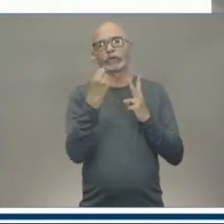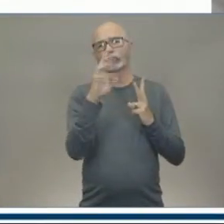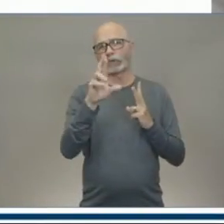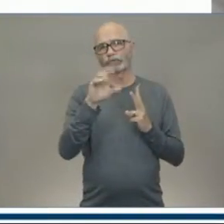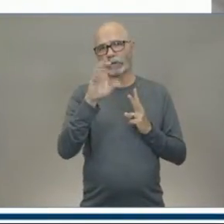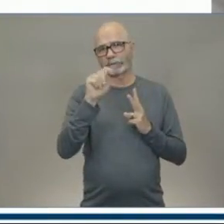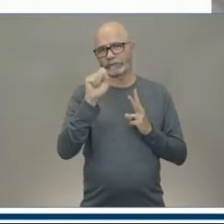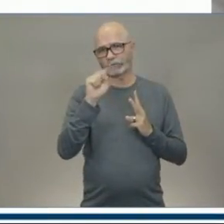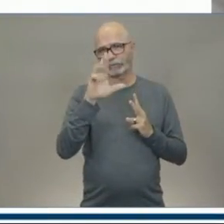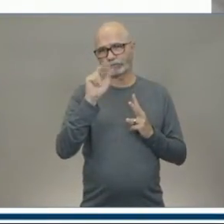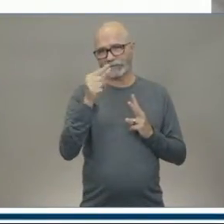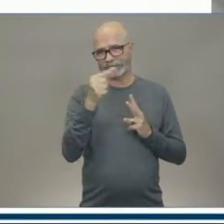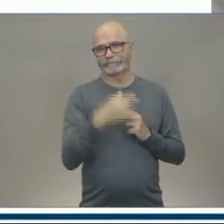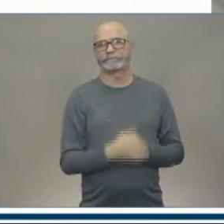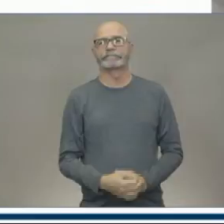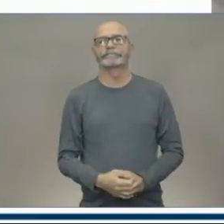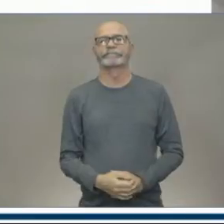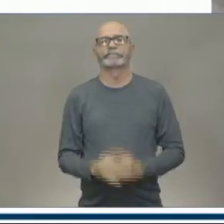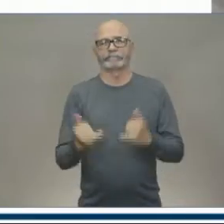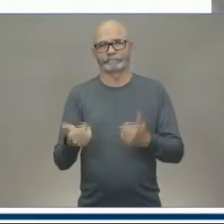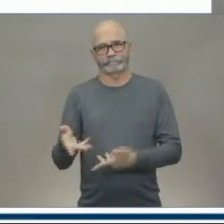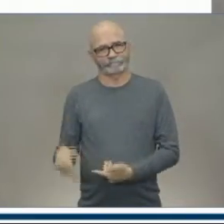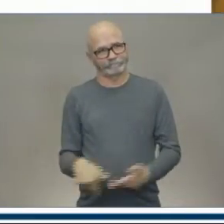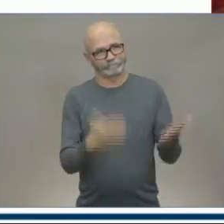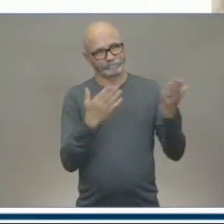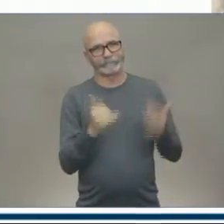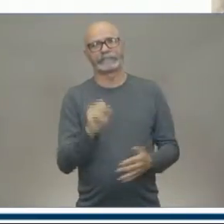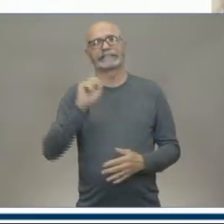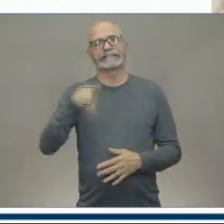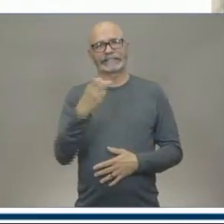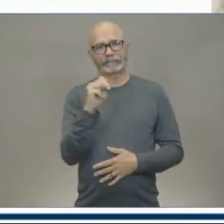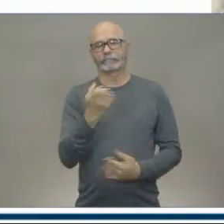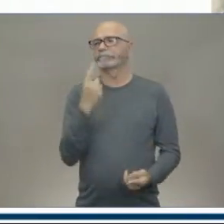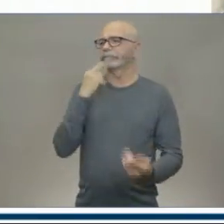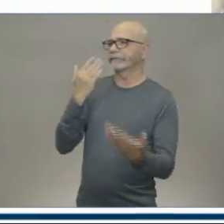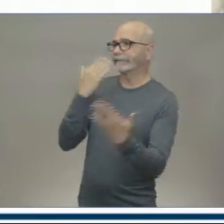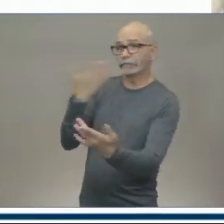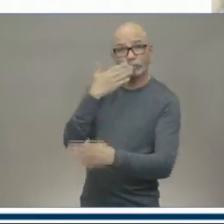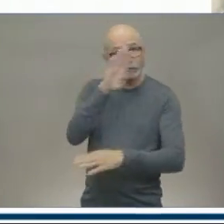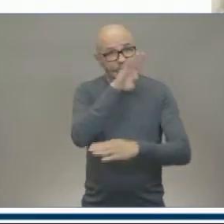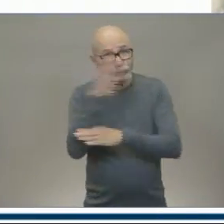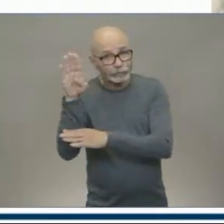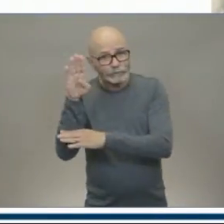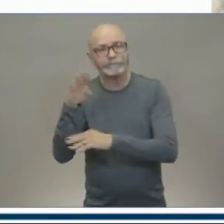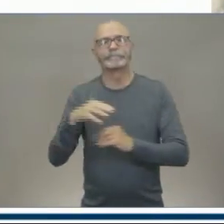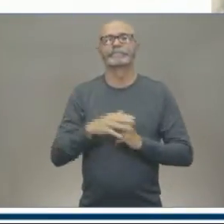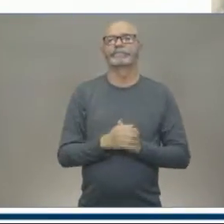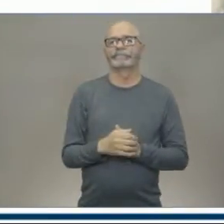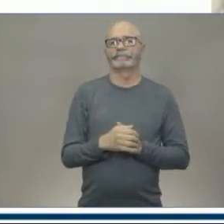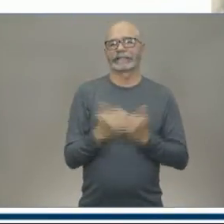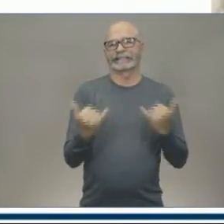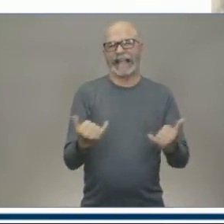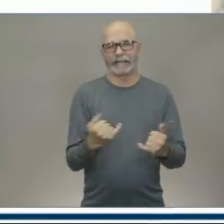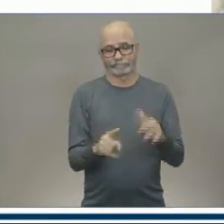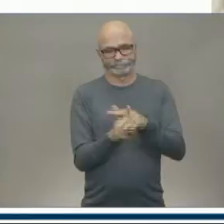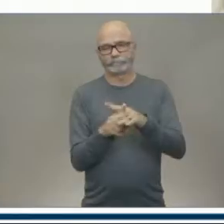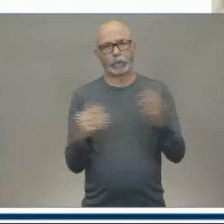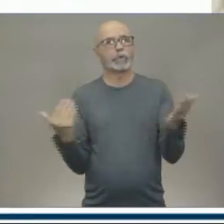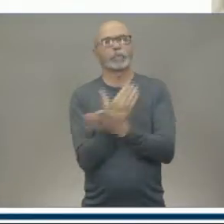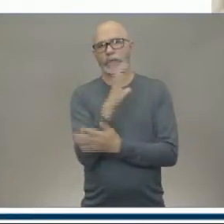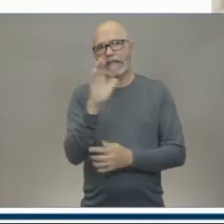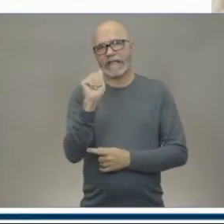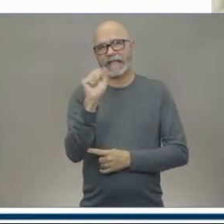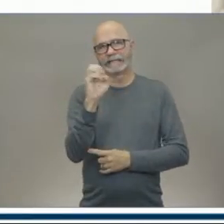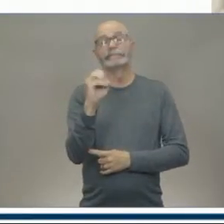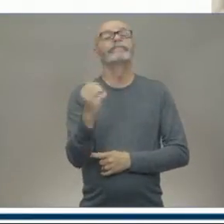Scotia's Chief Medical Officer of Health, Dr. Robert Strang. Go ahead, Premier. Thank you, Chrissy, and good afternoon, everyone. There are 5 cases of COVID-19 being reported